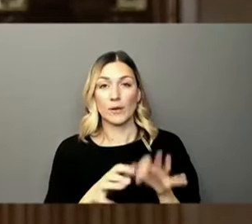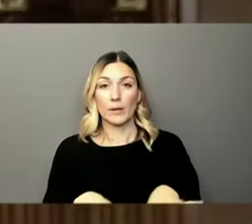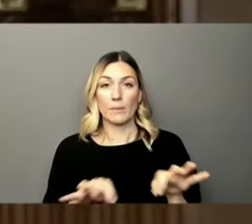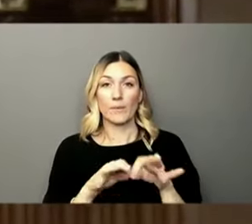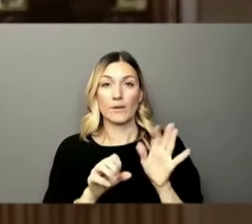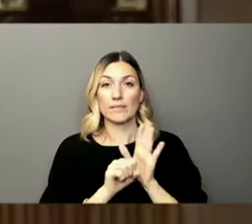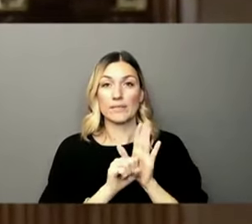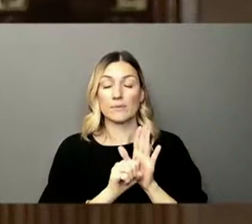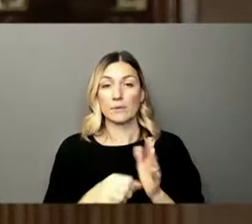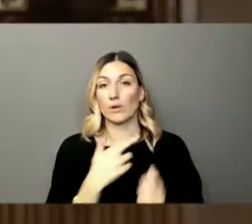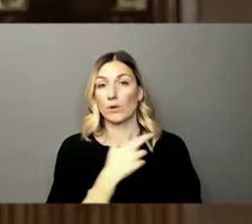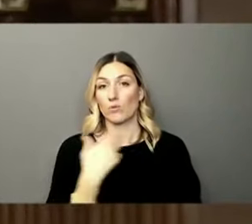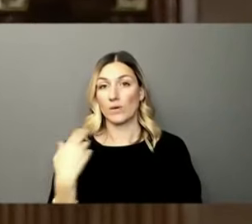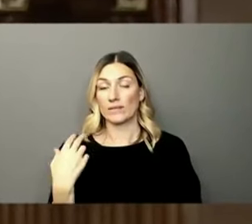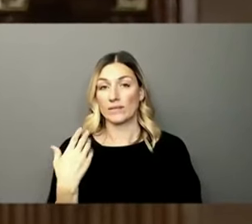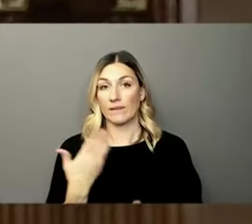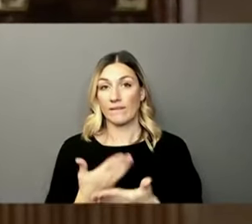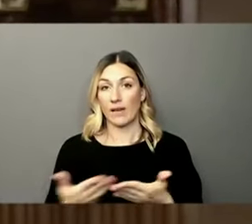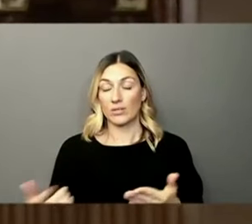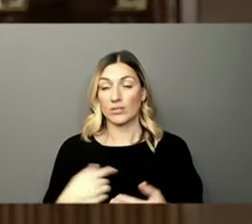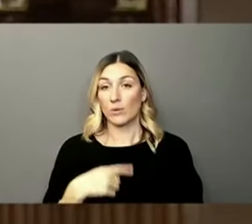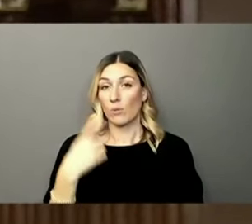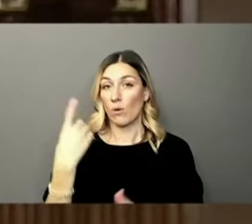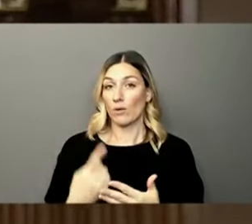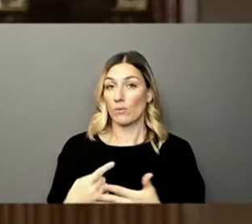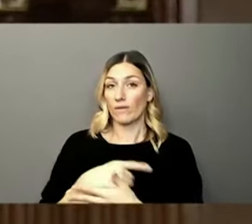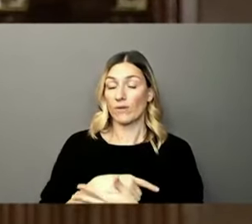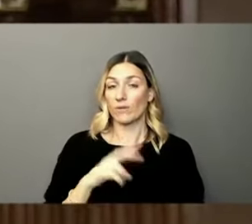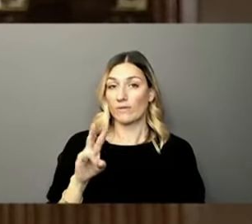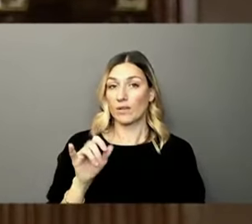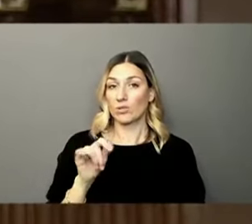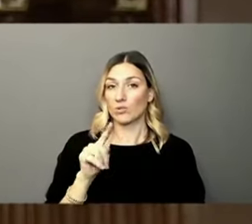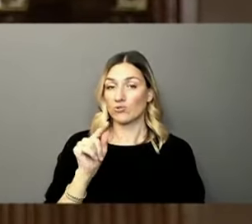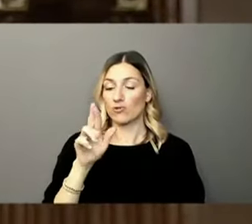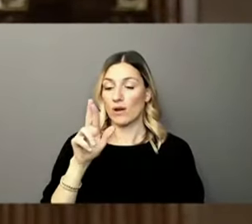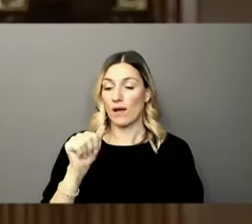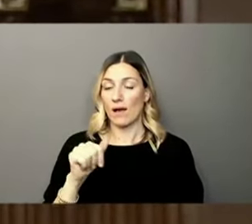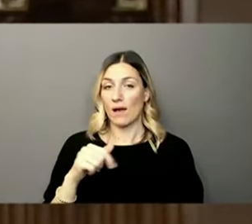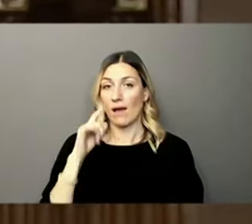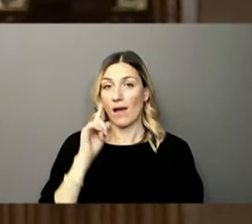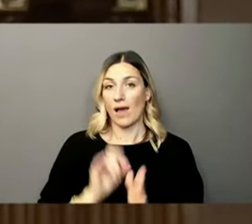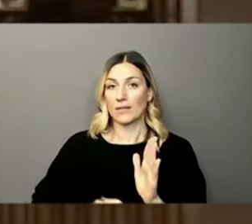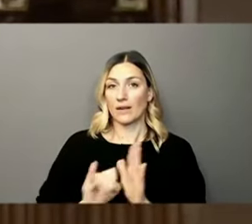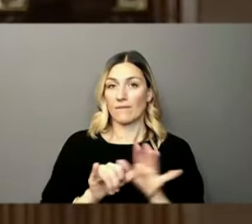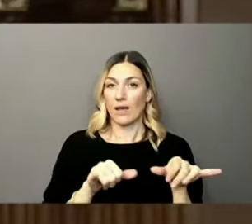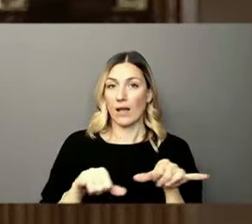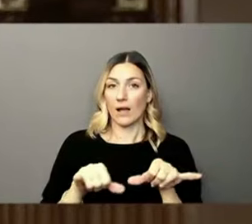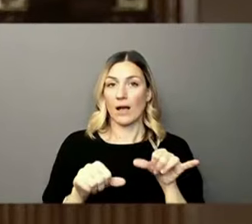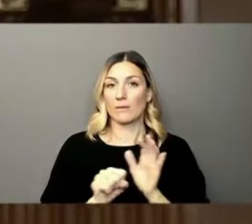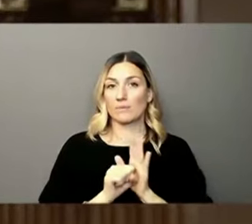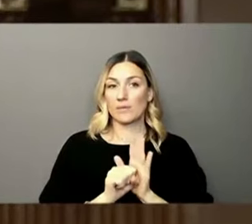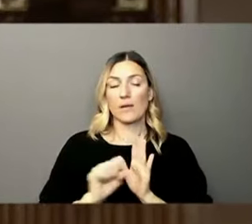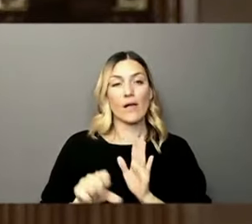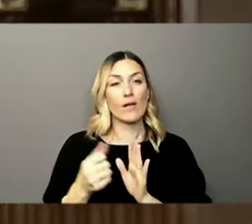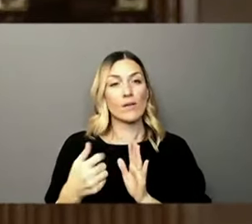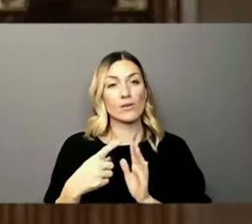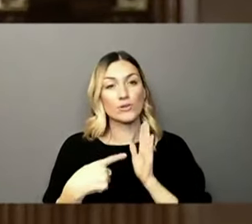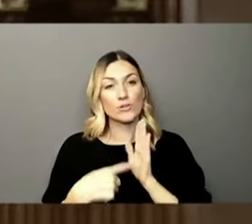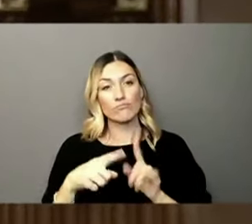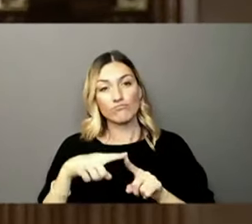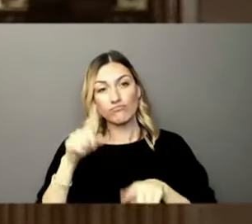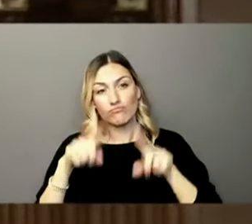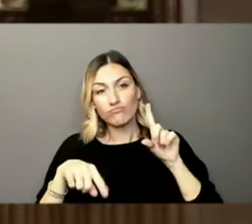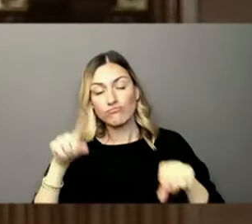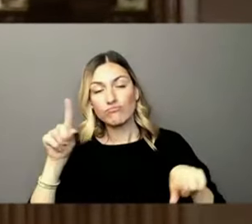factors. One review by Sudra has identified common symptoms, while others have really shown the variability in post-COVID